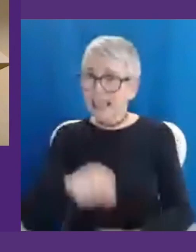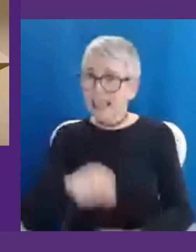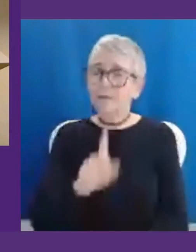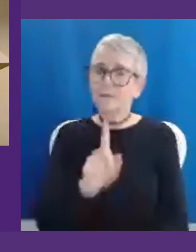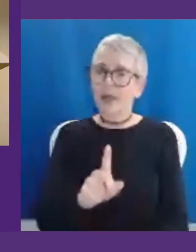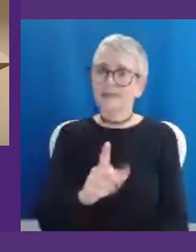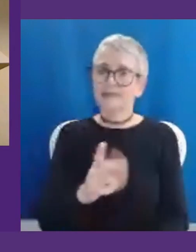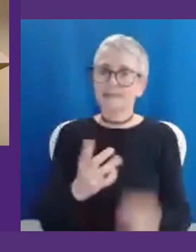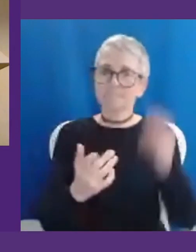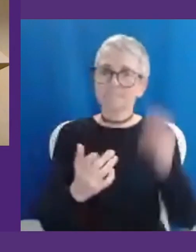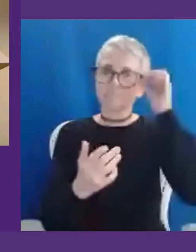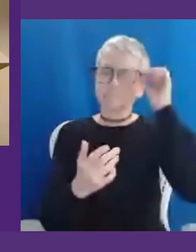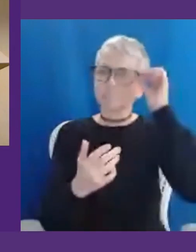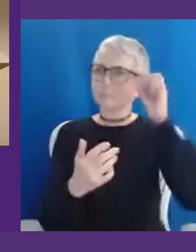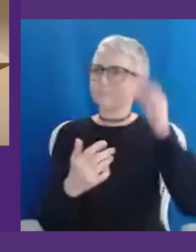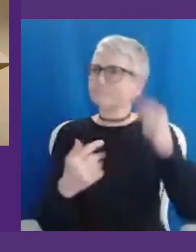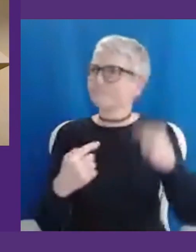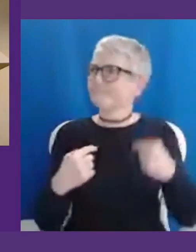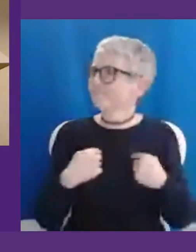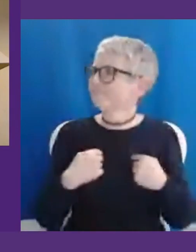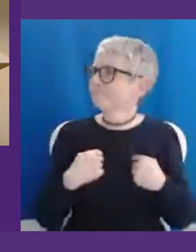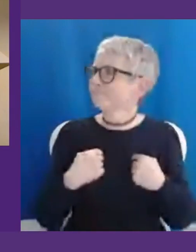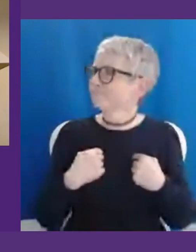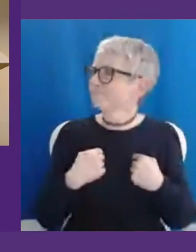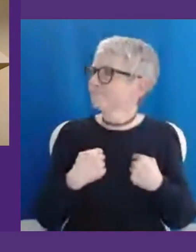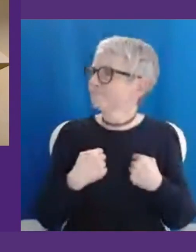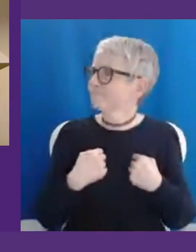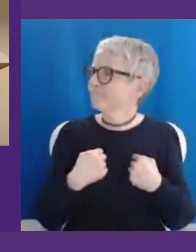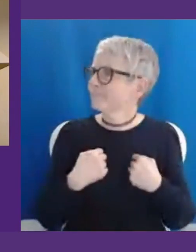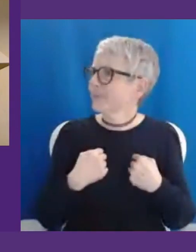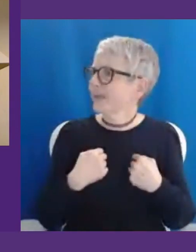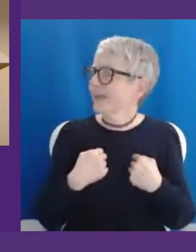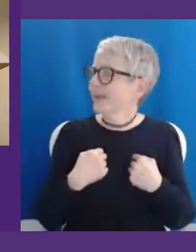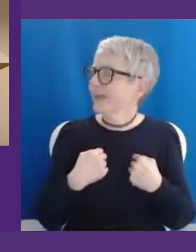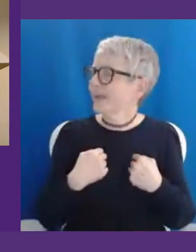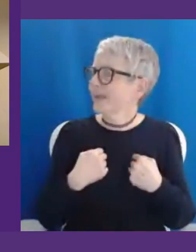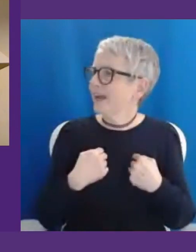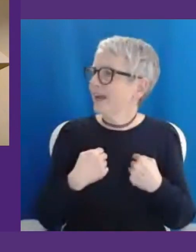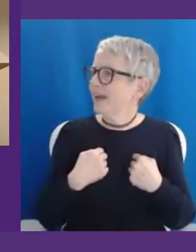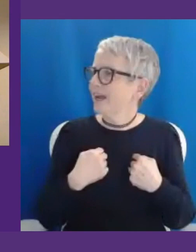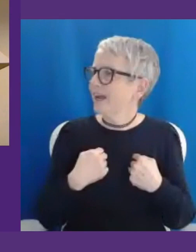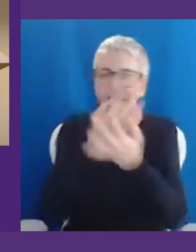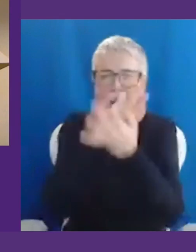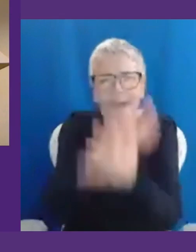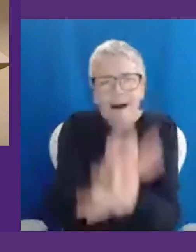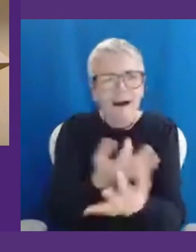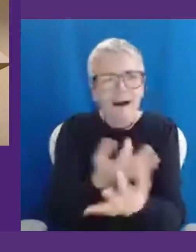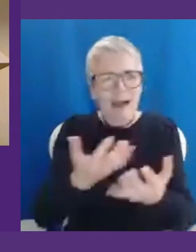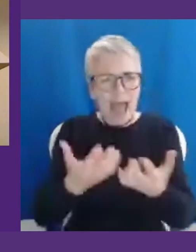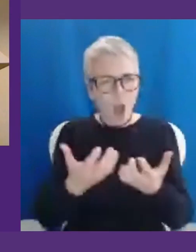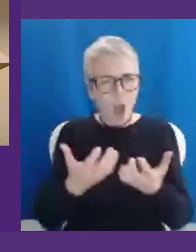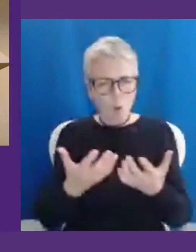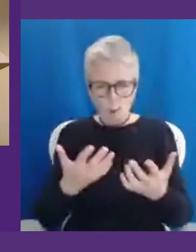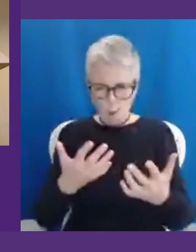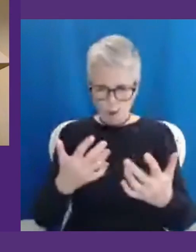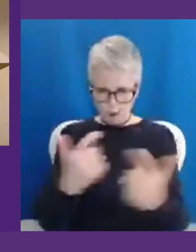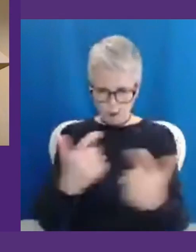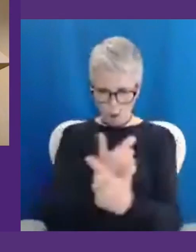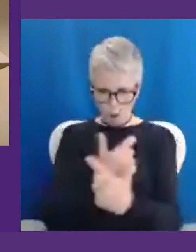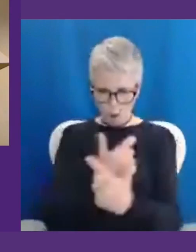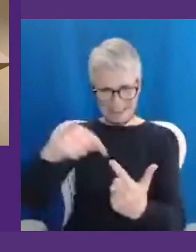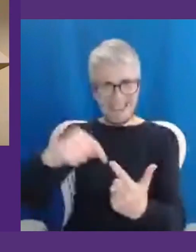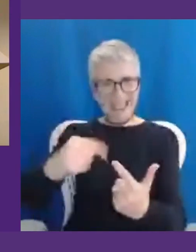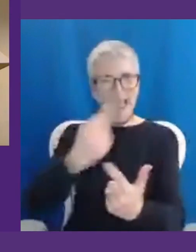capacity that comedy really presented to me. It really